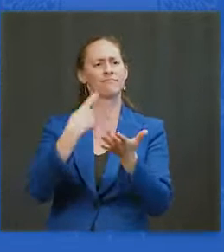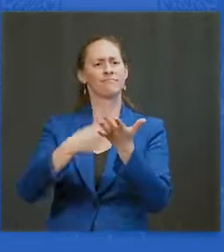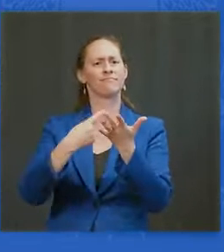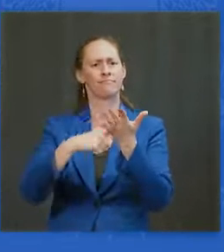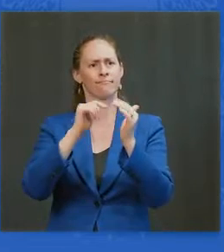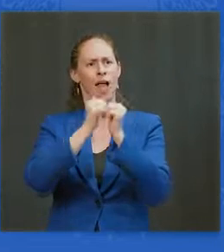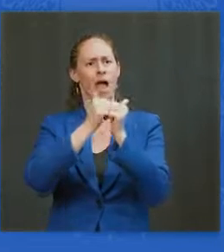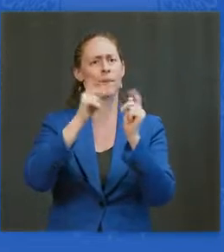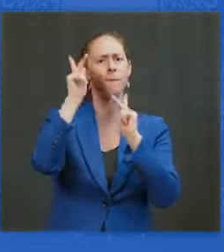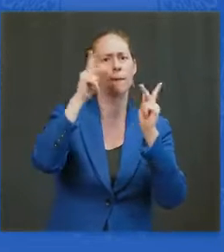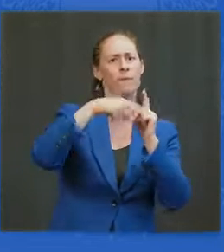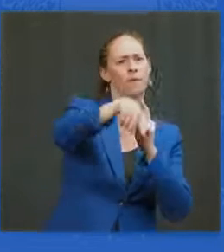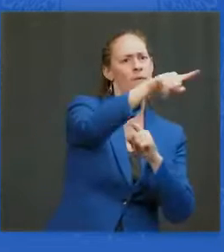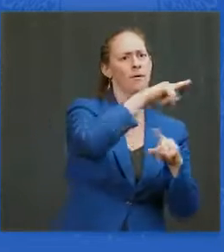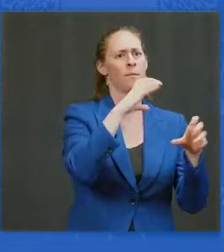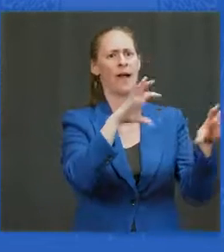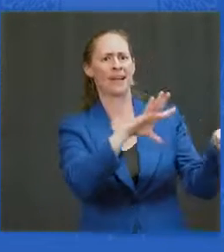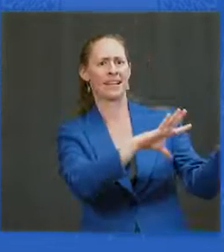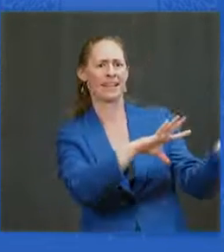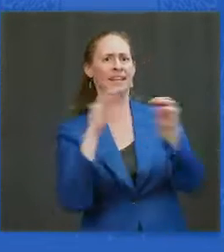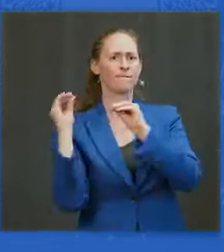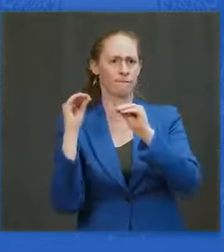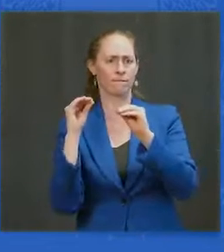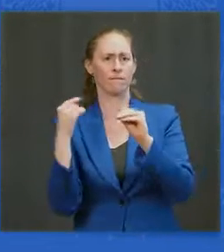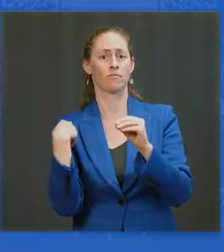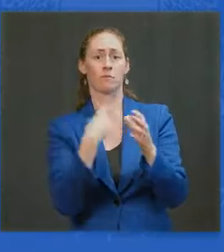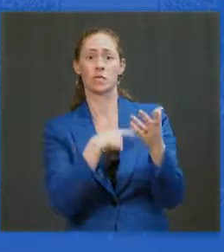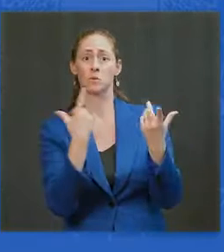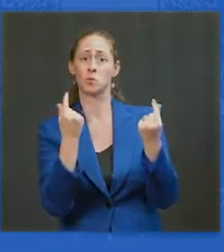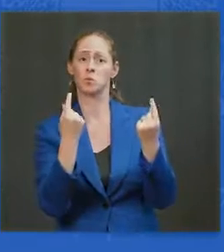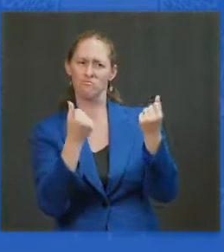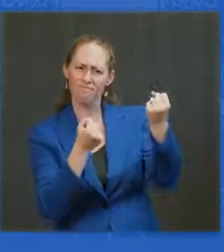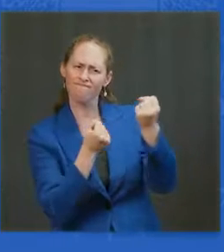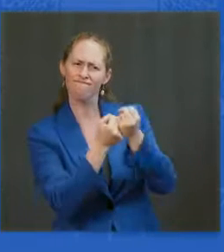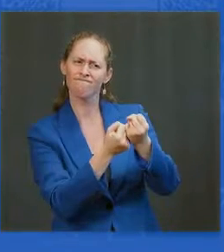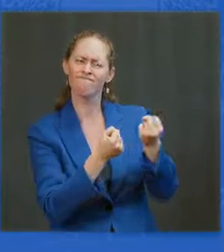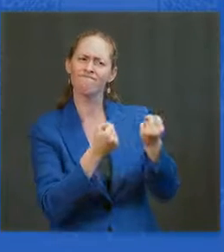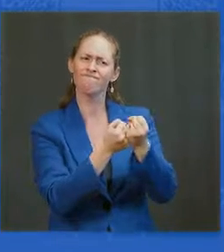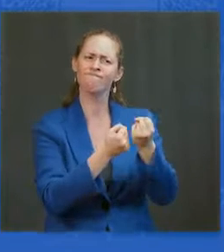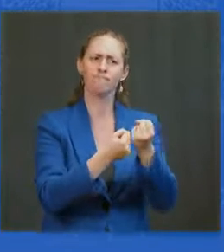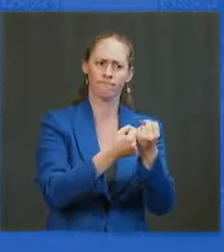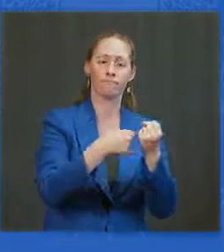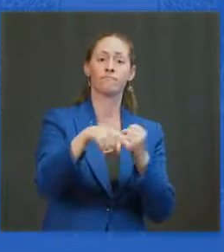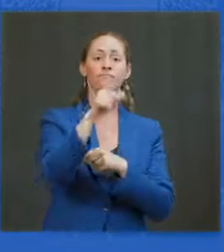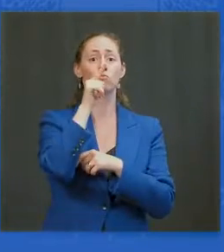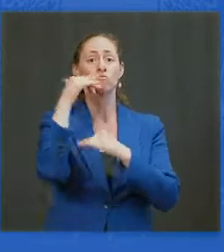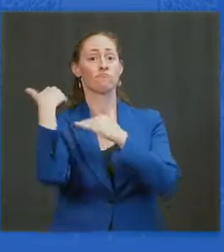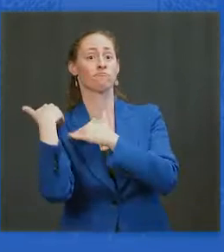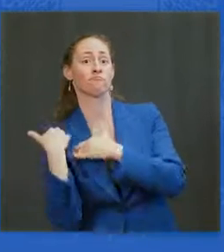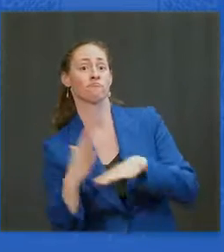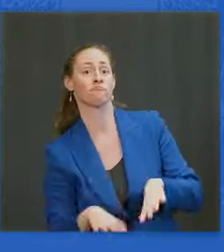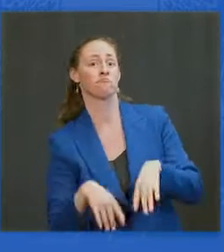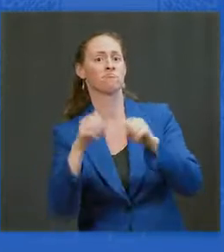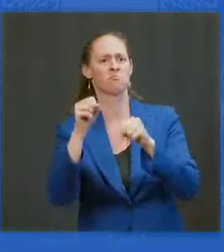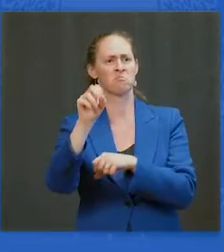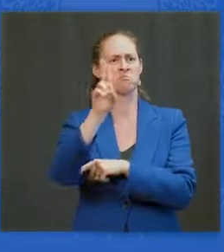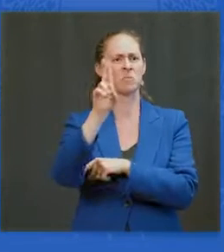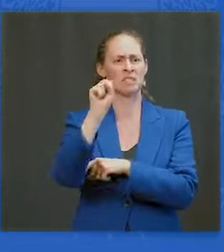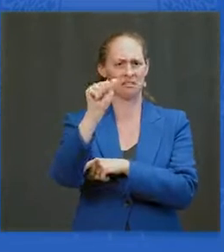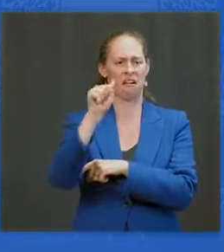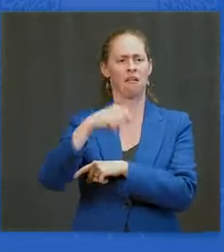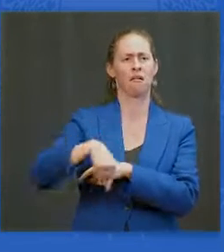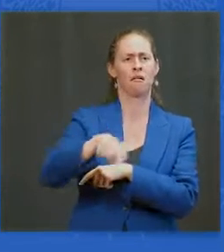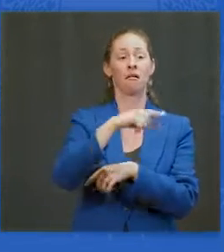currently fleeing Afghanistan. The United States will be a leader in these efforts, and will look to the international community and